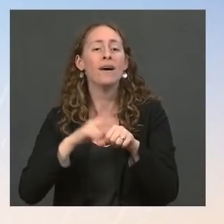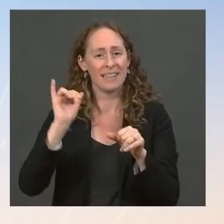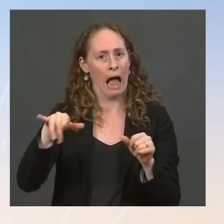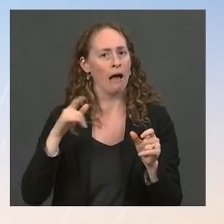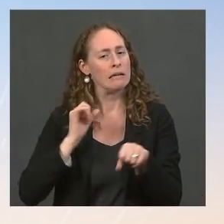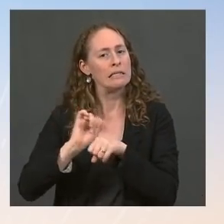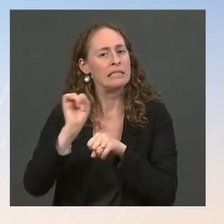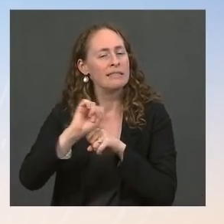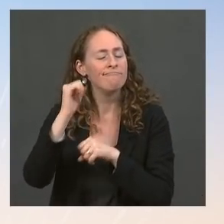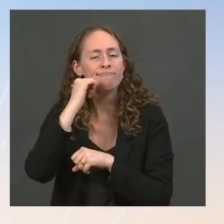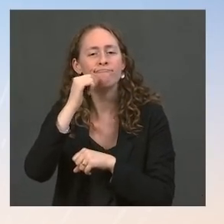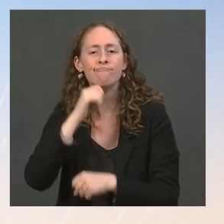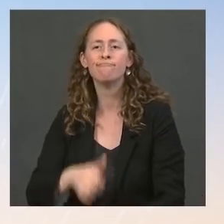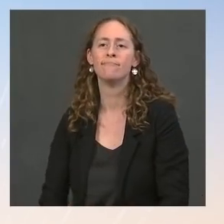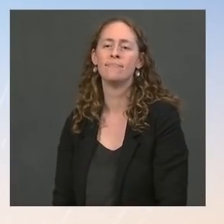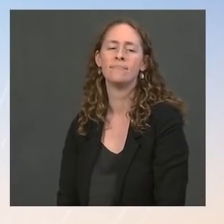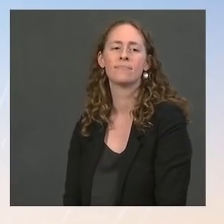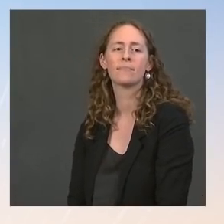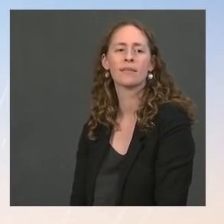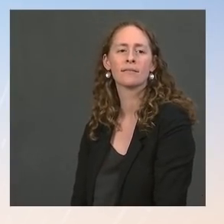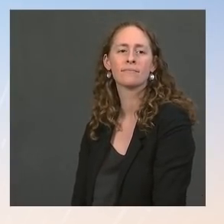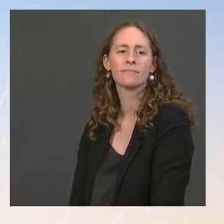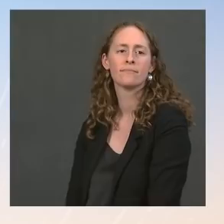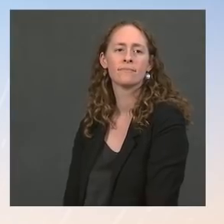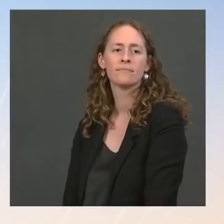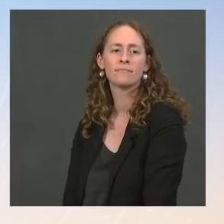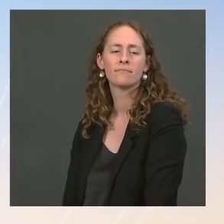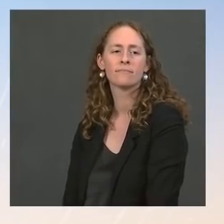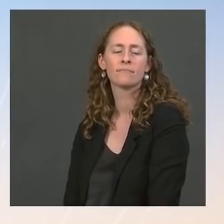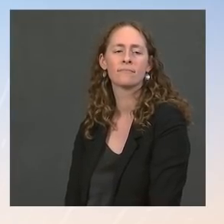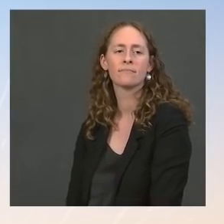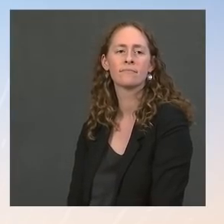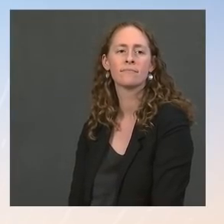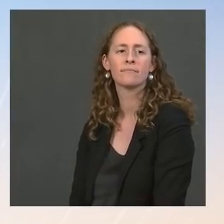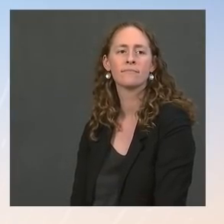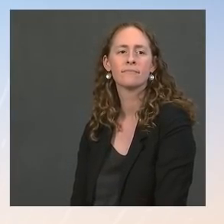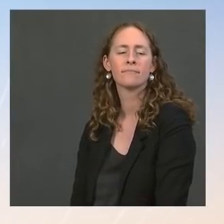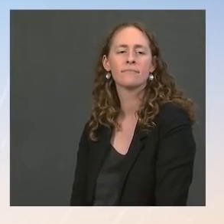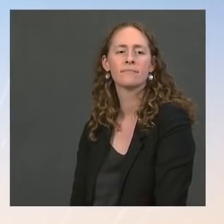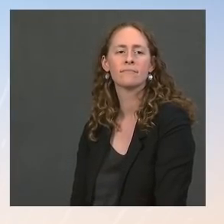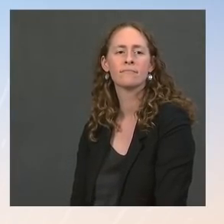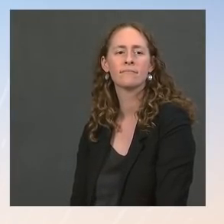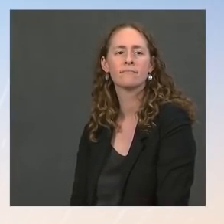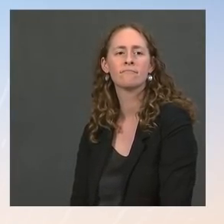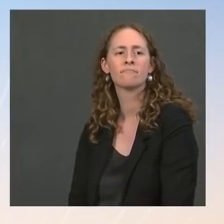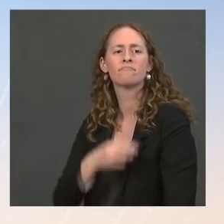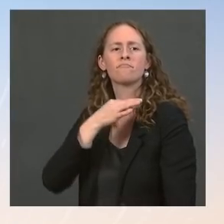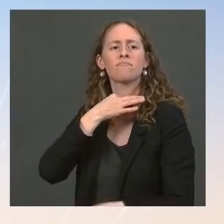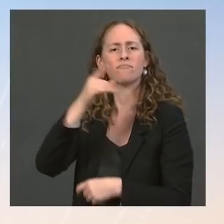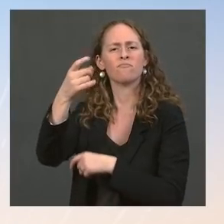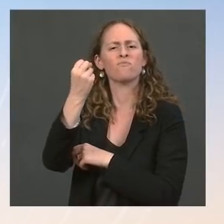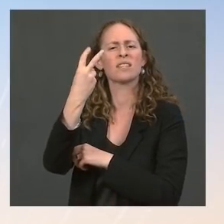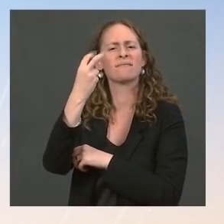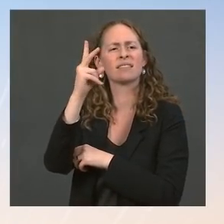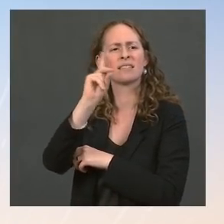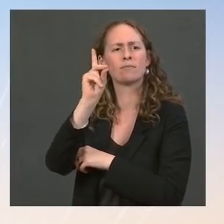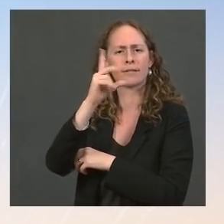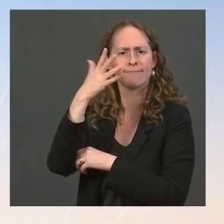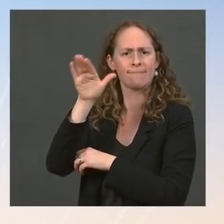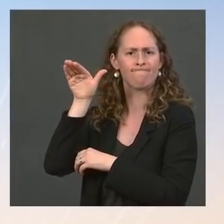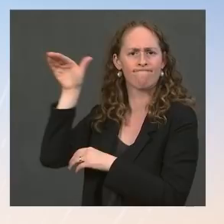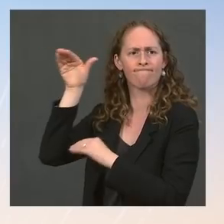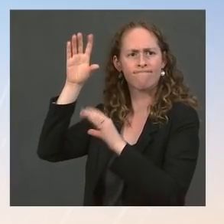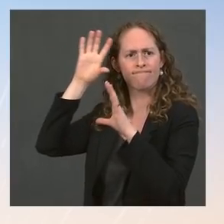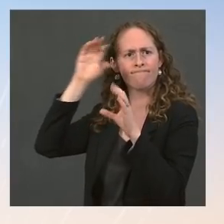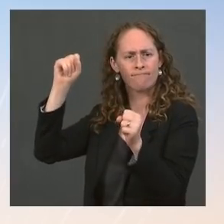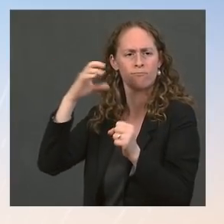ahead. Thank you. One on Afghanistan, one on Haiti. First of all, 12 Democratic senators are asking the president to establish two leadership positions,